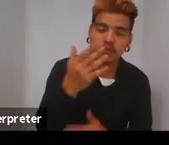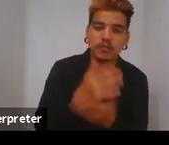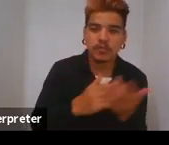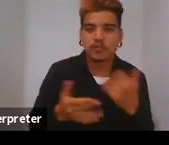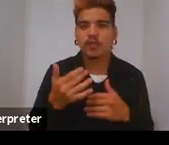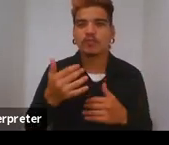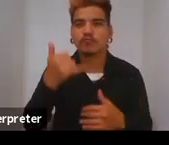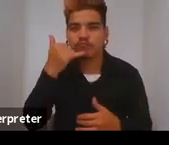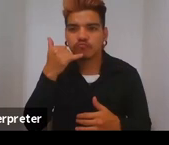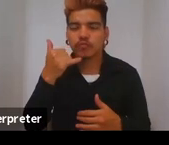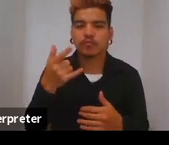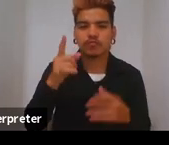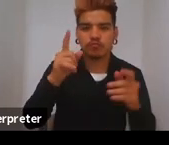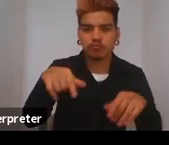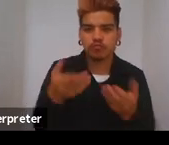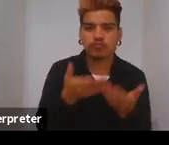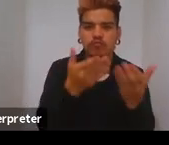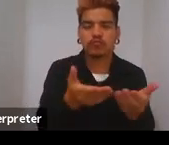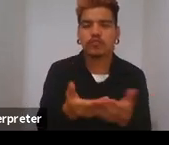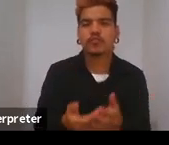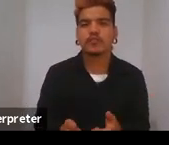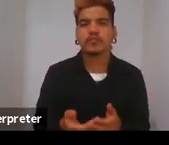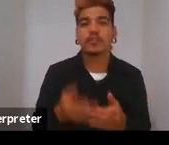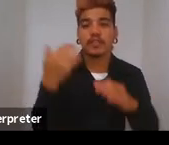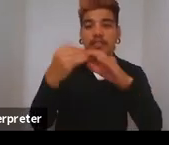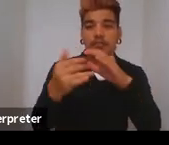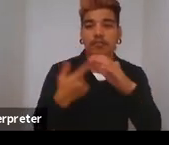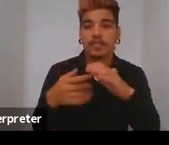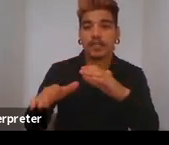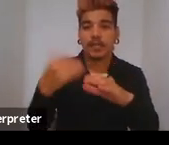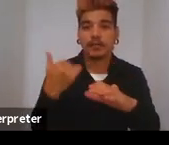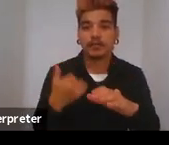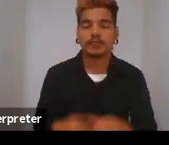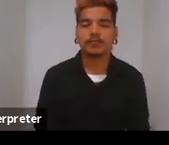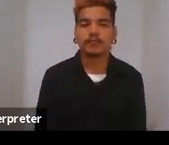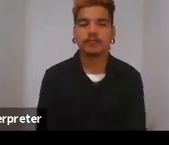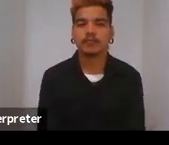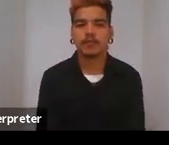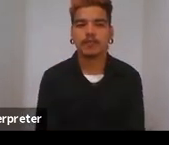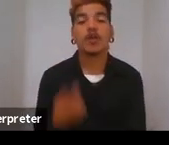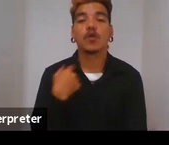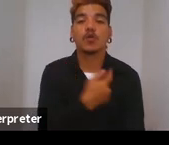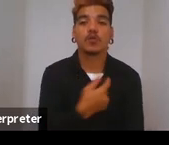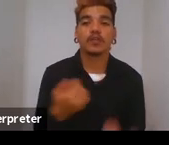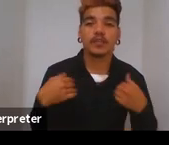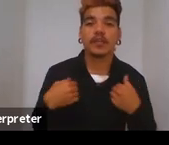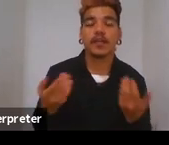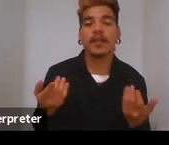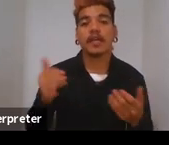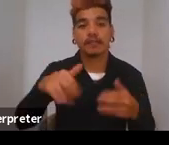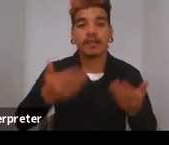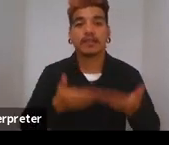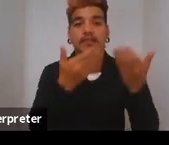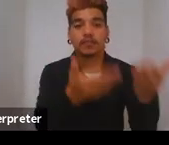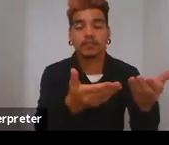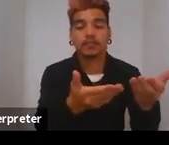been available in the registration confirmation email that you received. We do have closed captioning available.